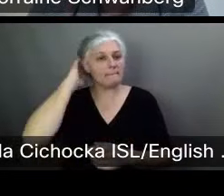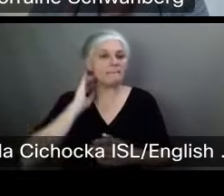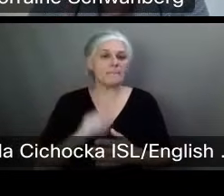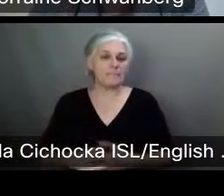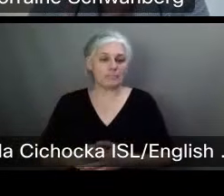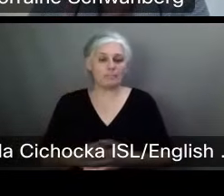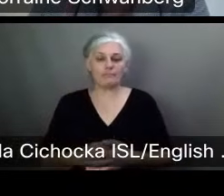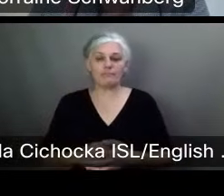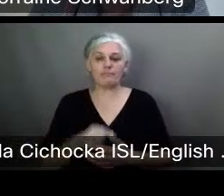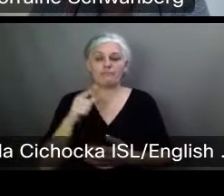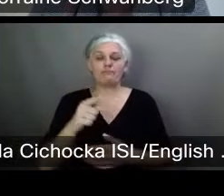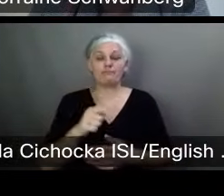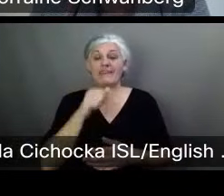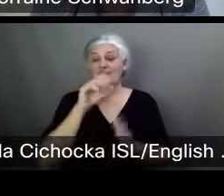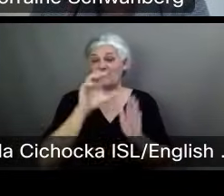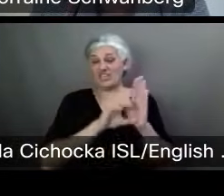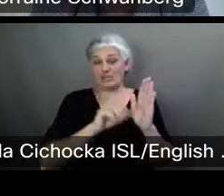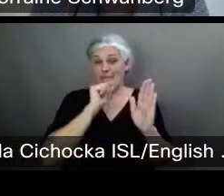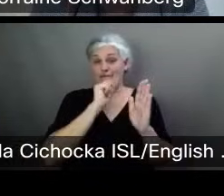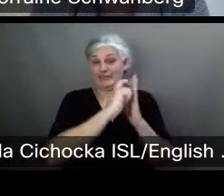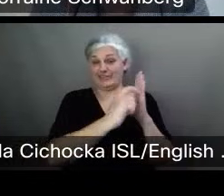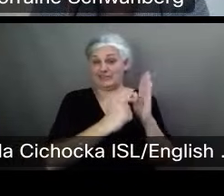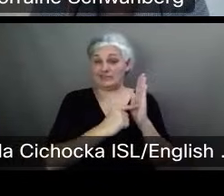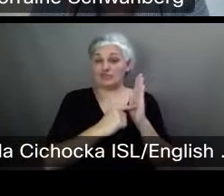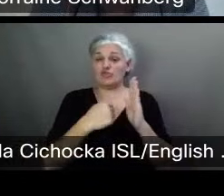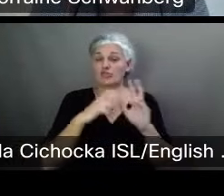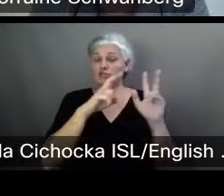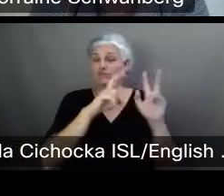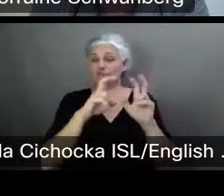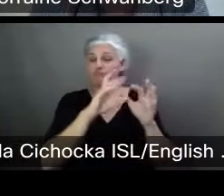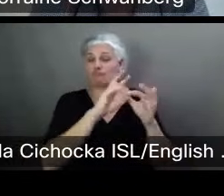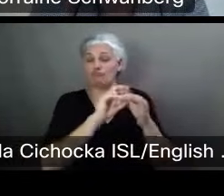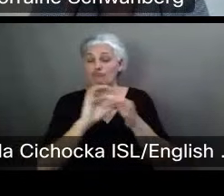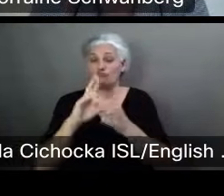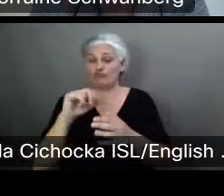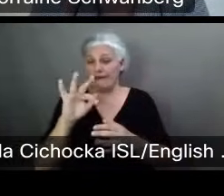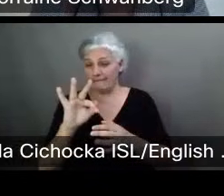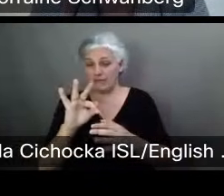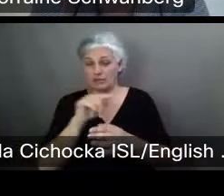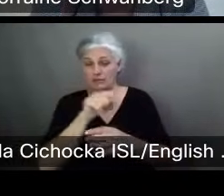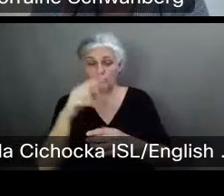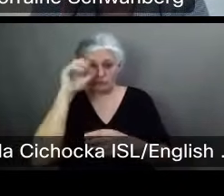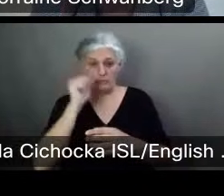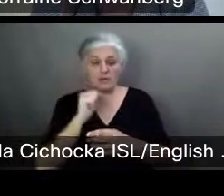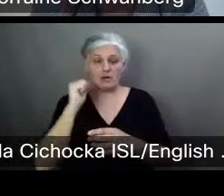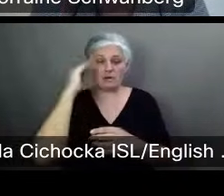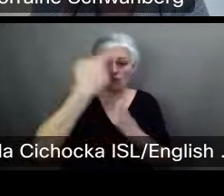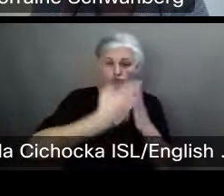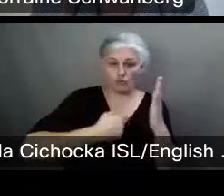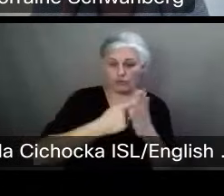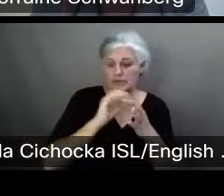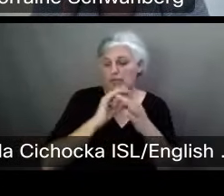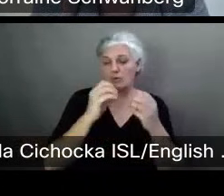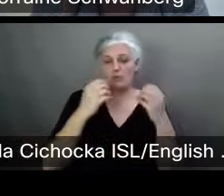So the opening chapter is just some high-level references for you to take away. We've always had principles around open